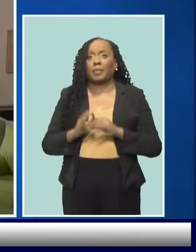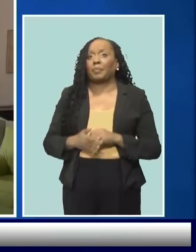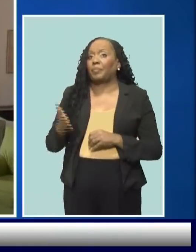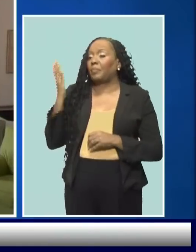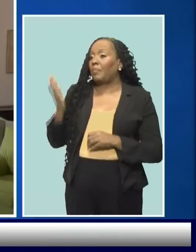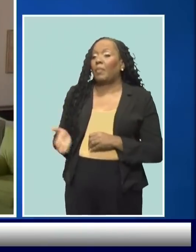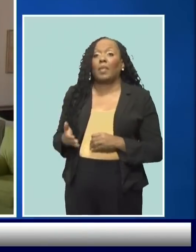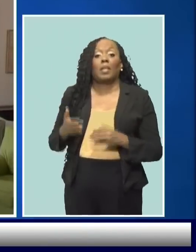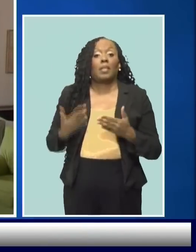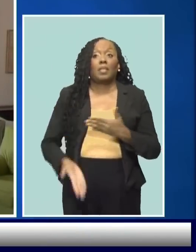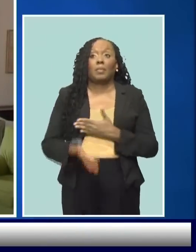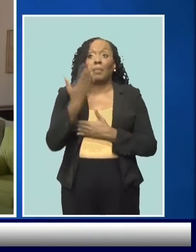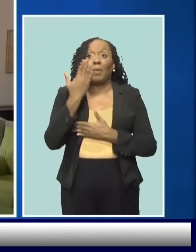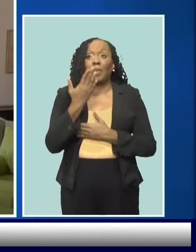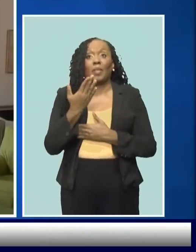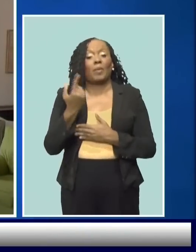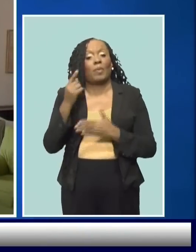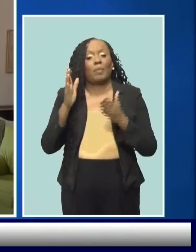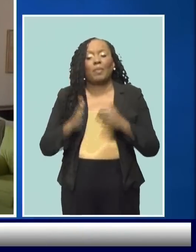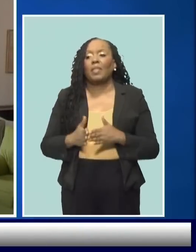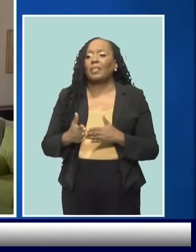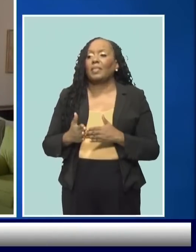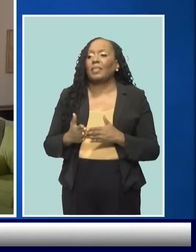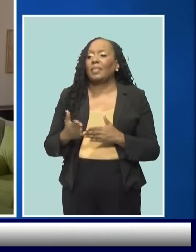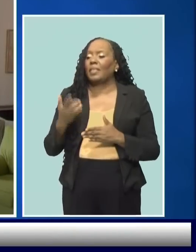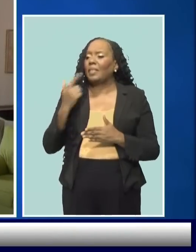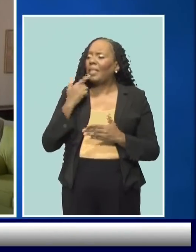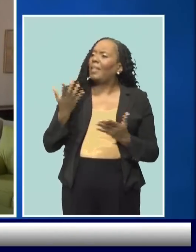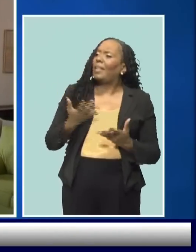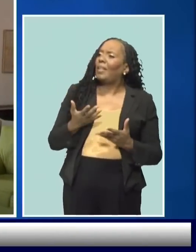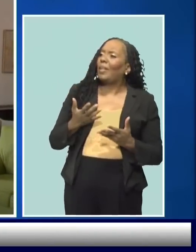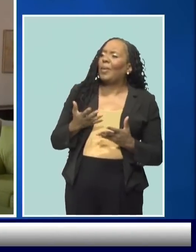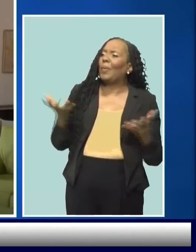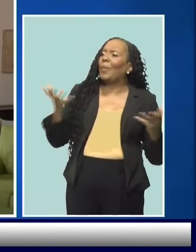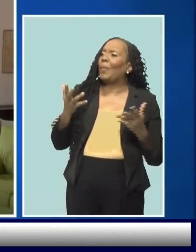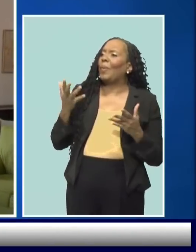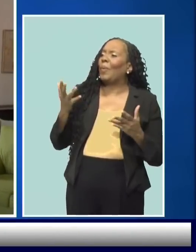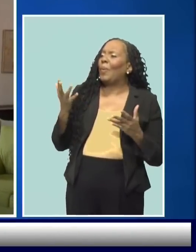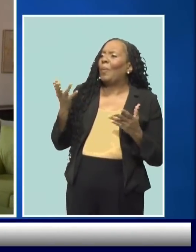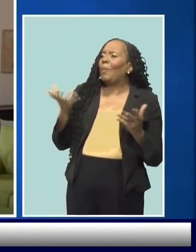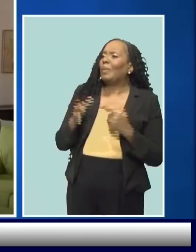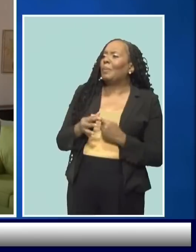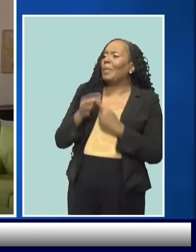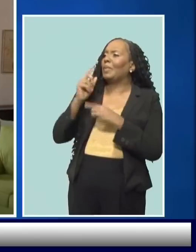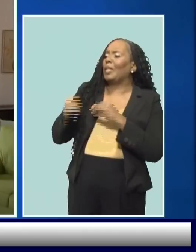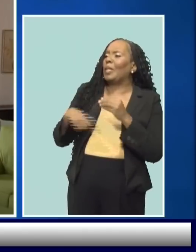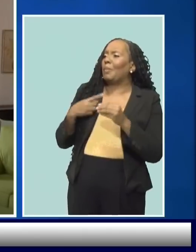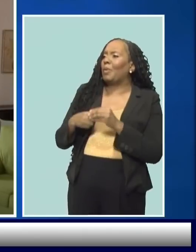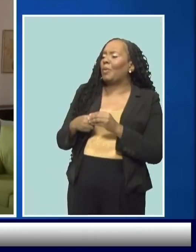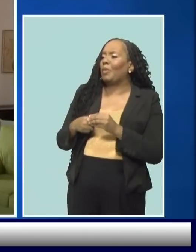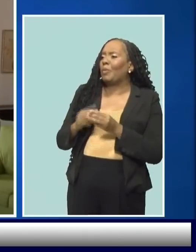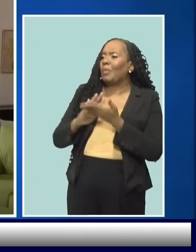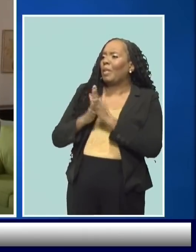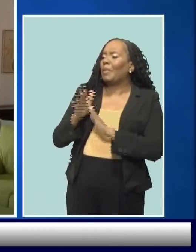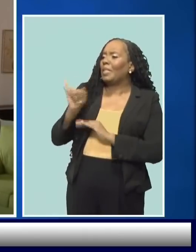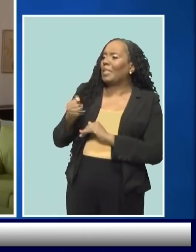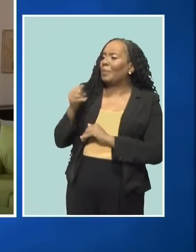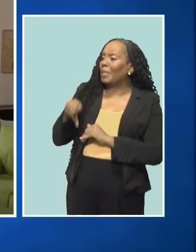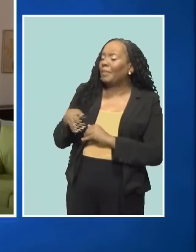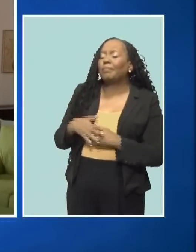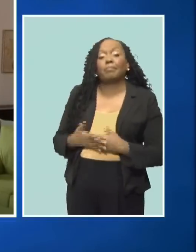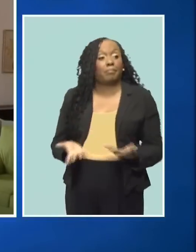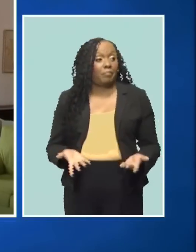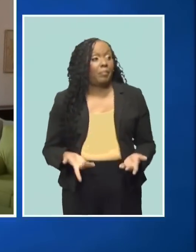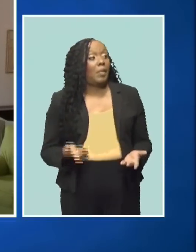stopped me when I was on my way here, and he said, "What is so special about being a JP?" I said, for me, it is extremely special that I can serve my